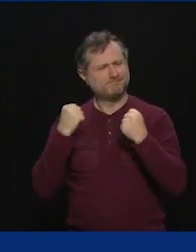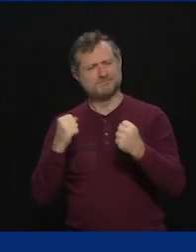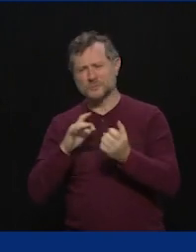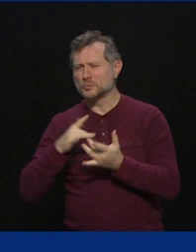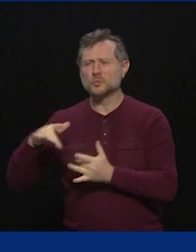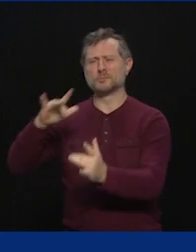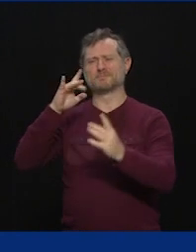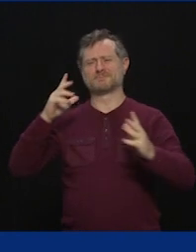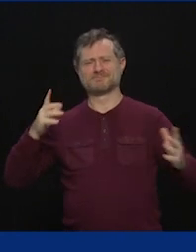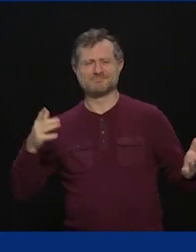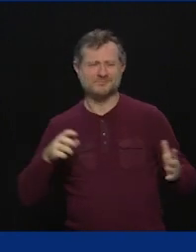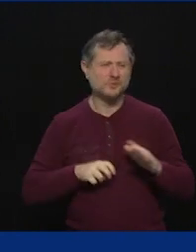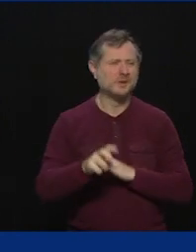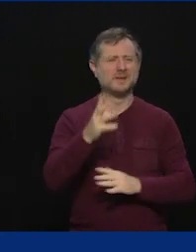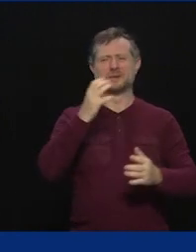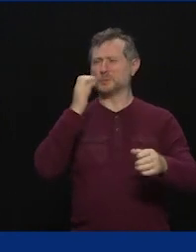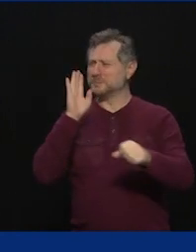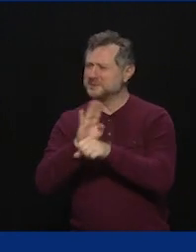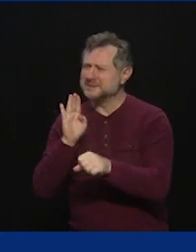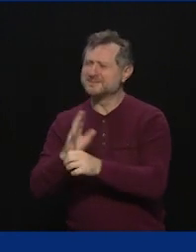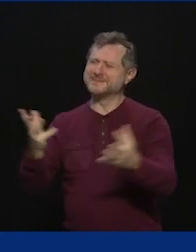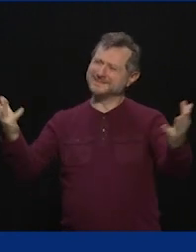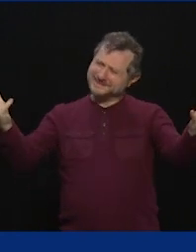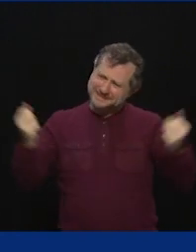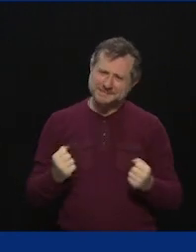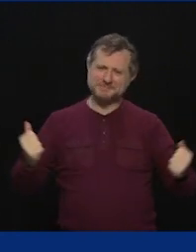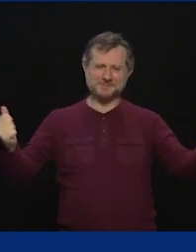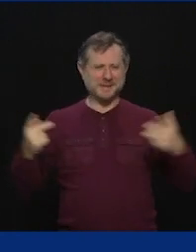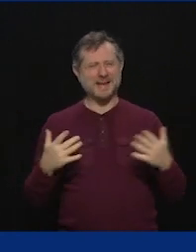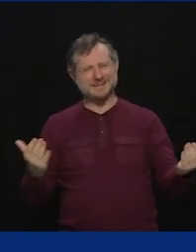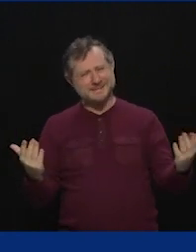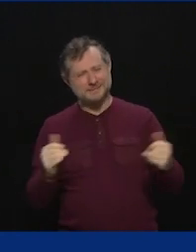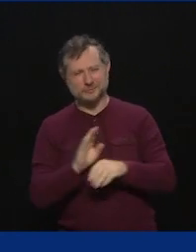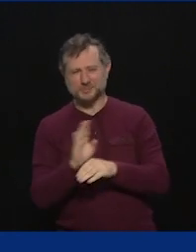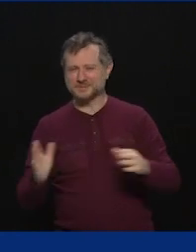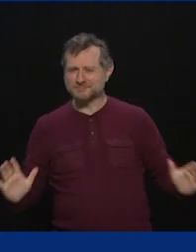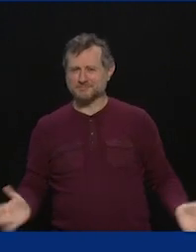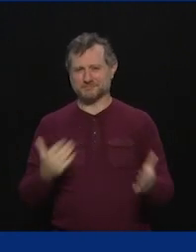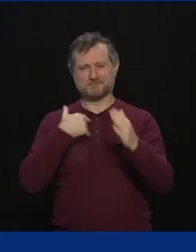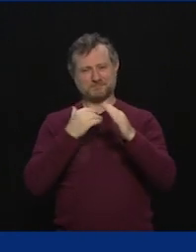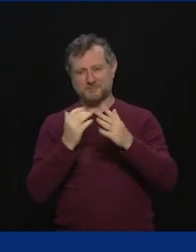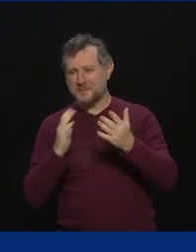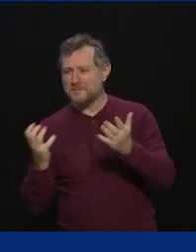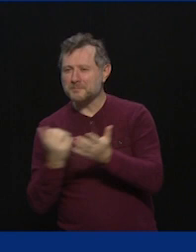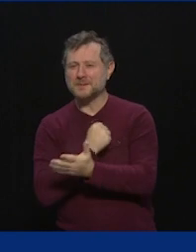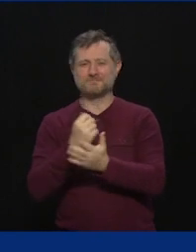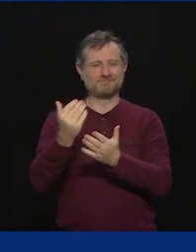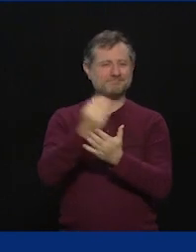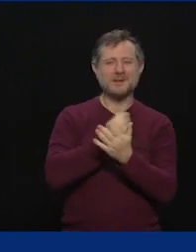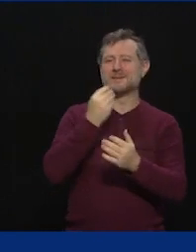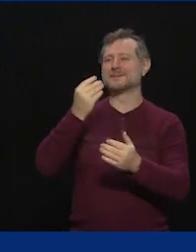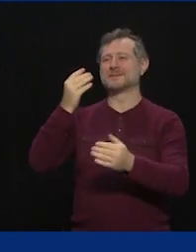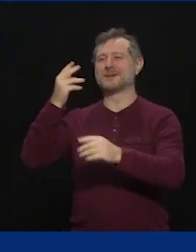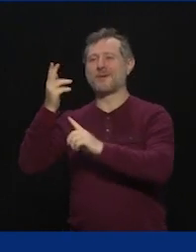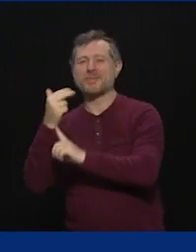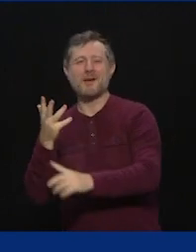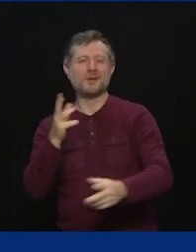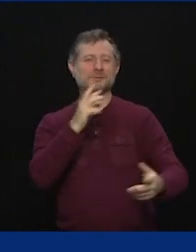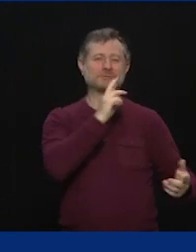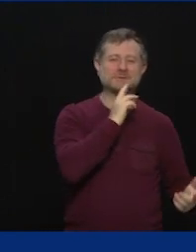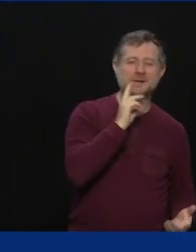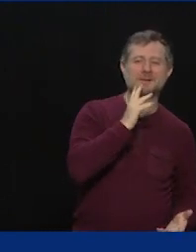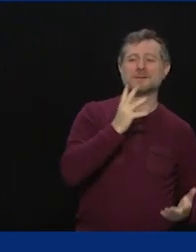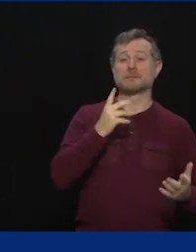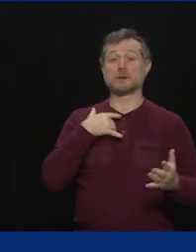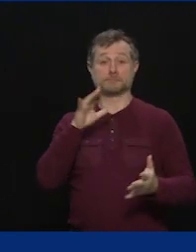travelers start coming back. It's really important to start filling our hotels and our restaurants. And you heard me yesterday announcing